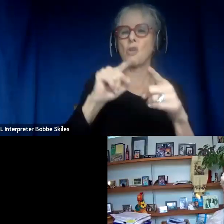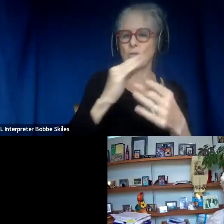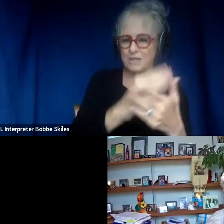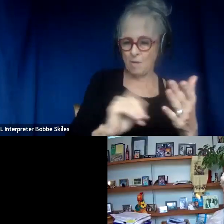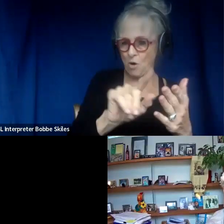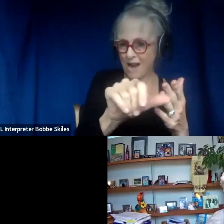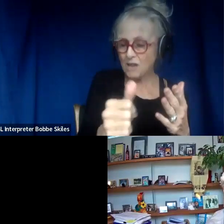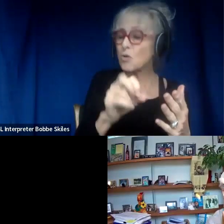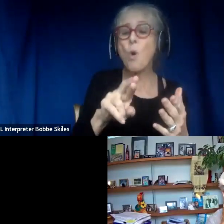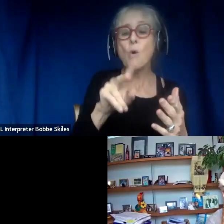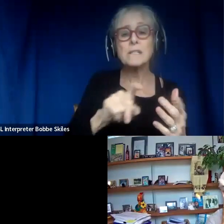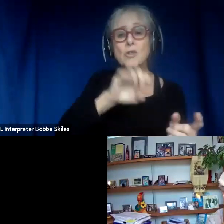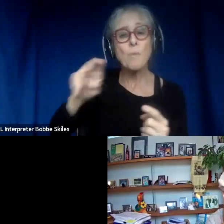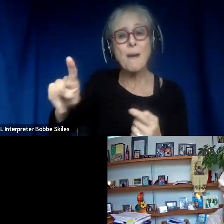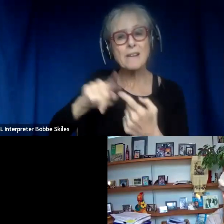harder.